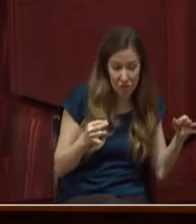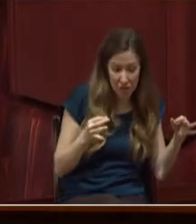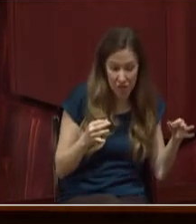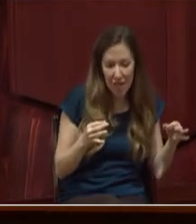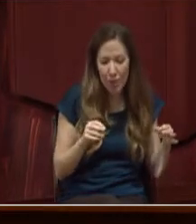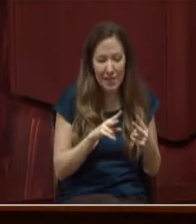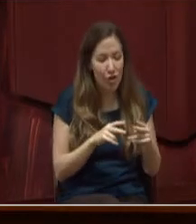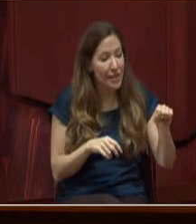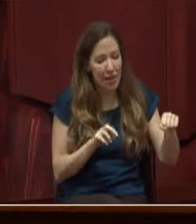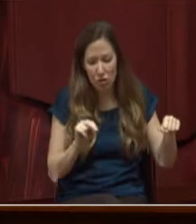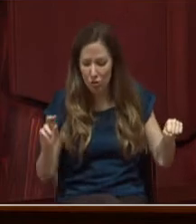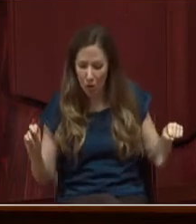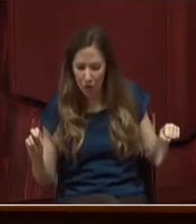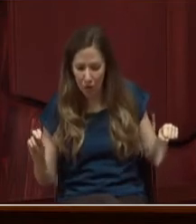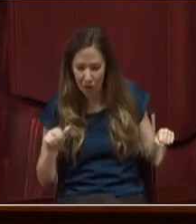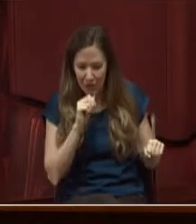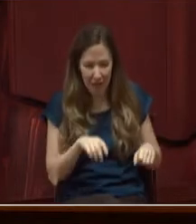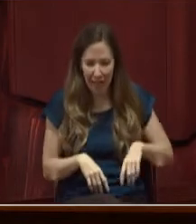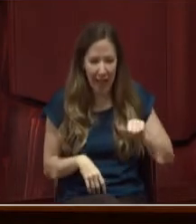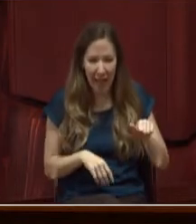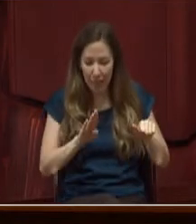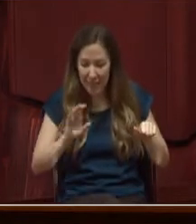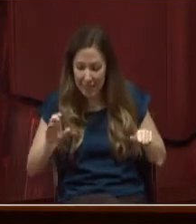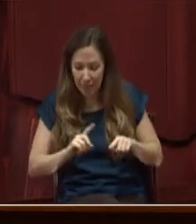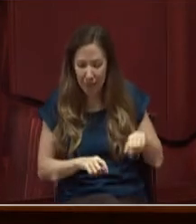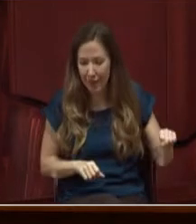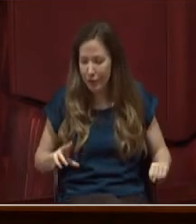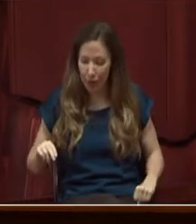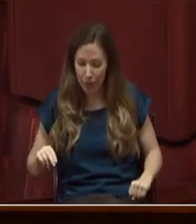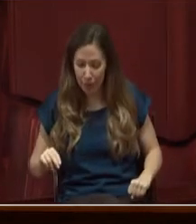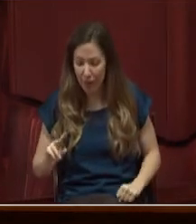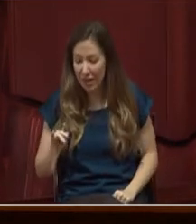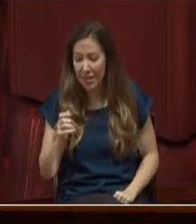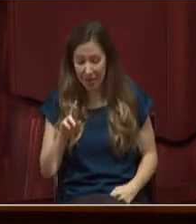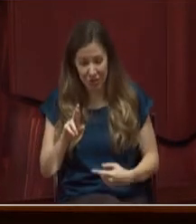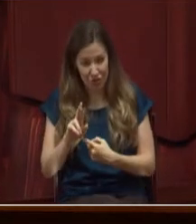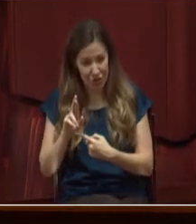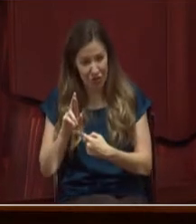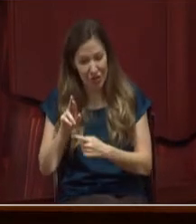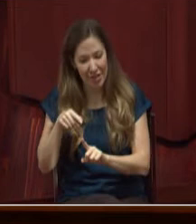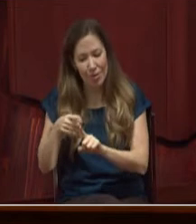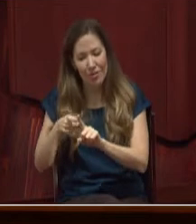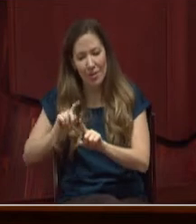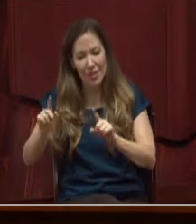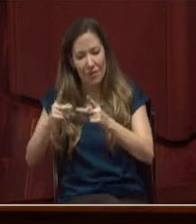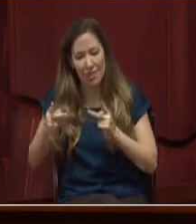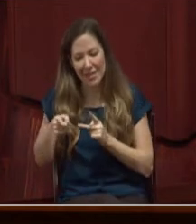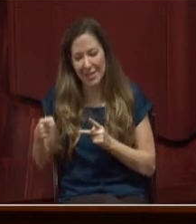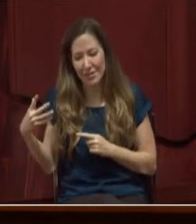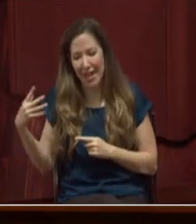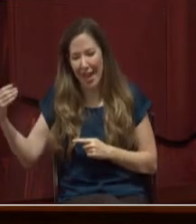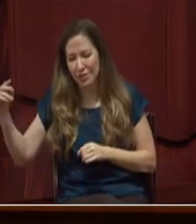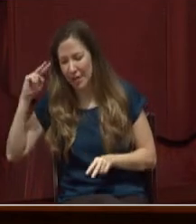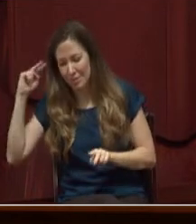or C. Kissinger arrived from a different place. He was an outside consultant to the Kennedy and Johnson administrations, and